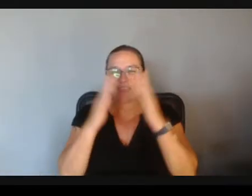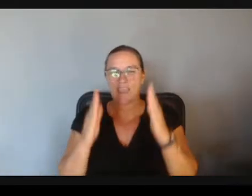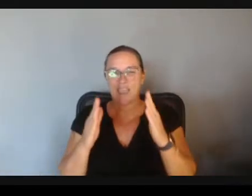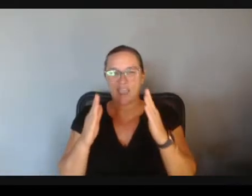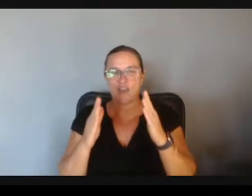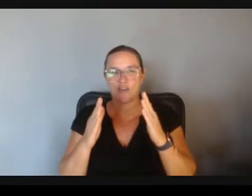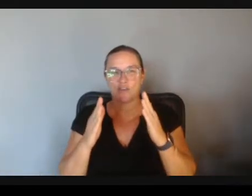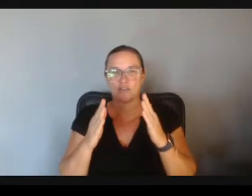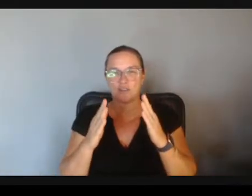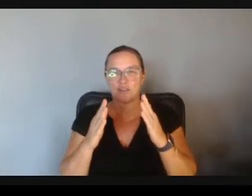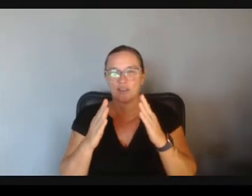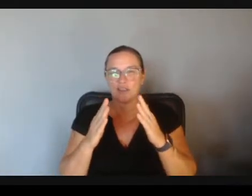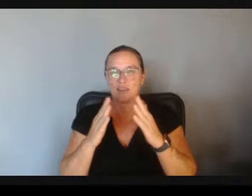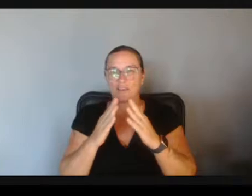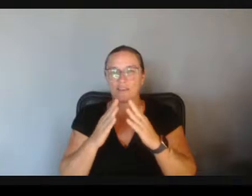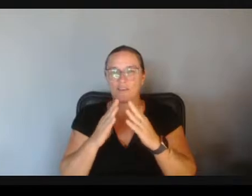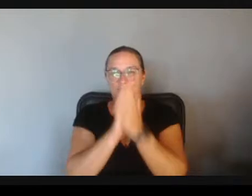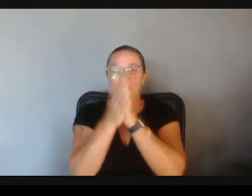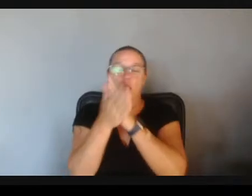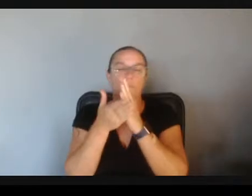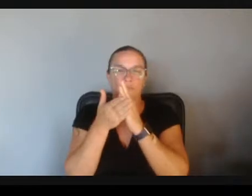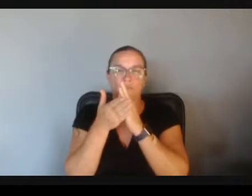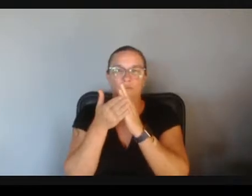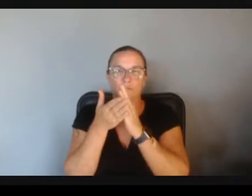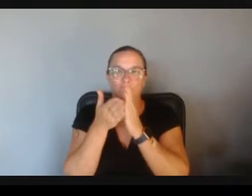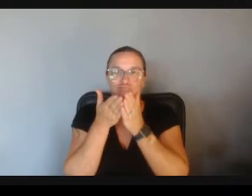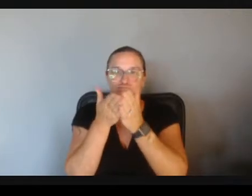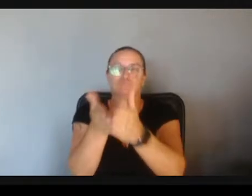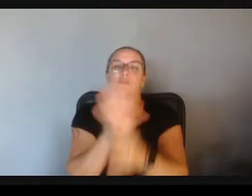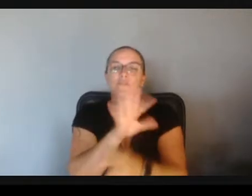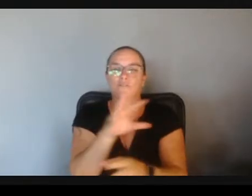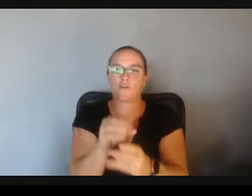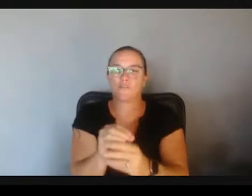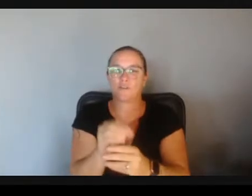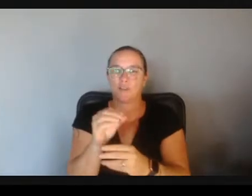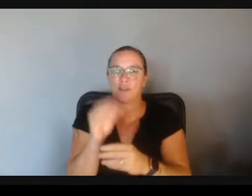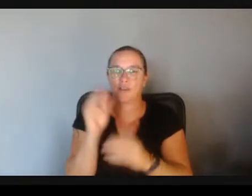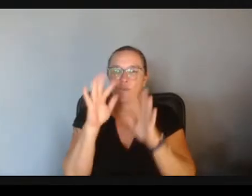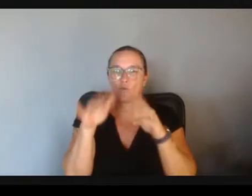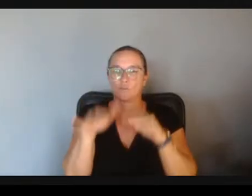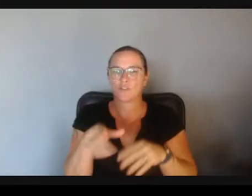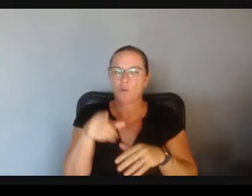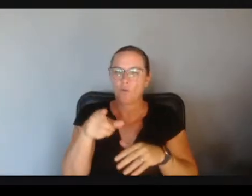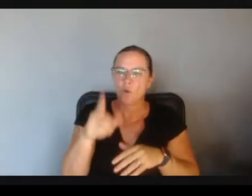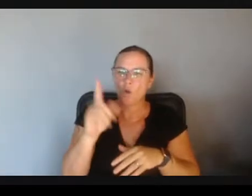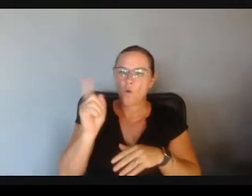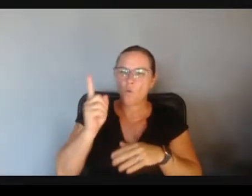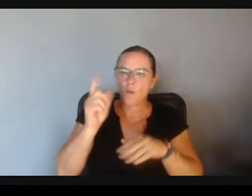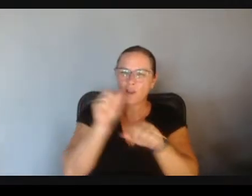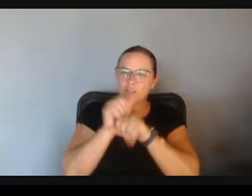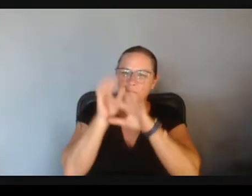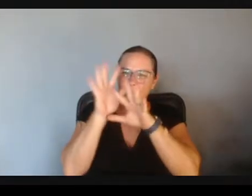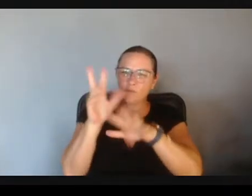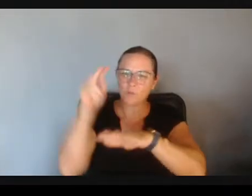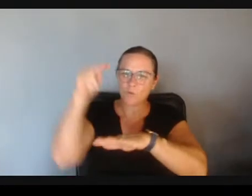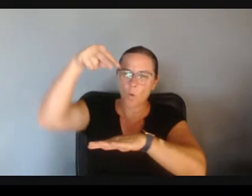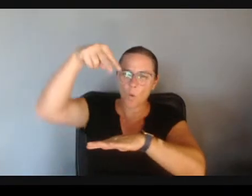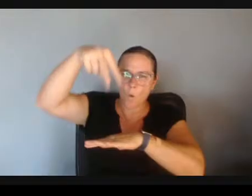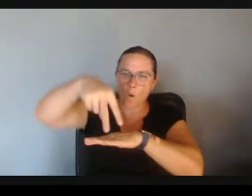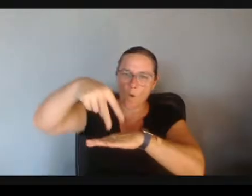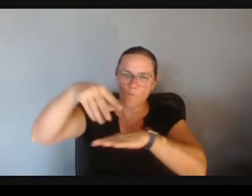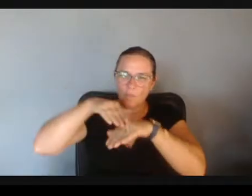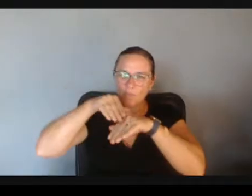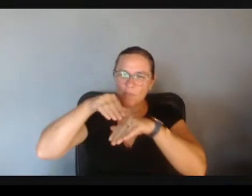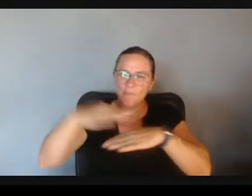filming. This one's also funny. I mean, where is this peak over this beach? How is that